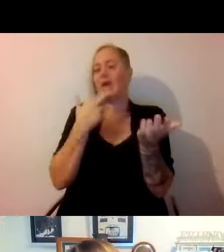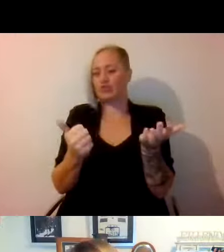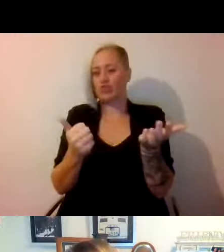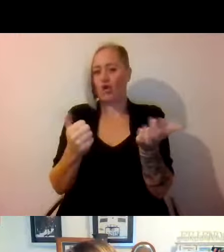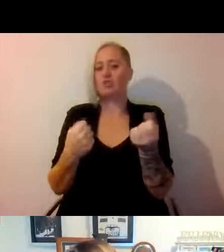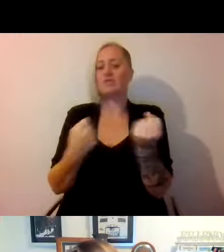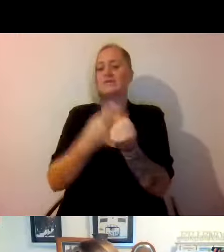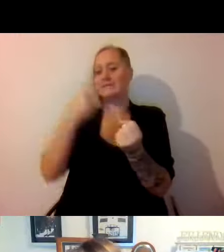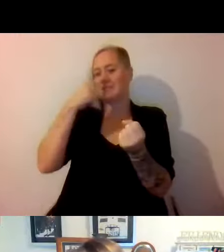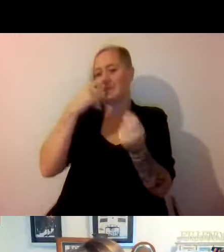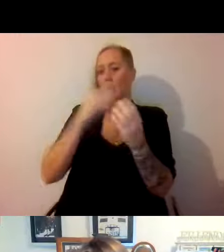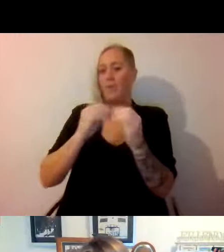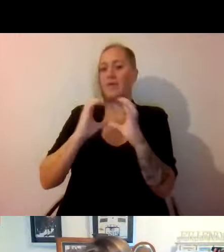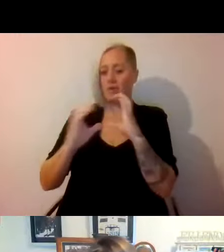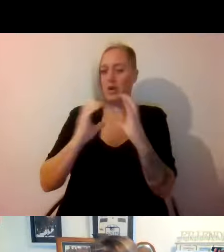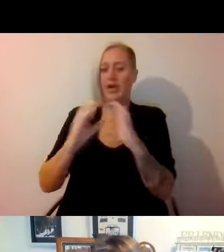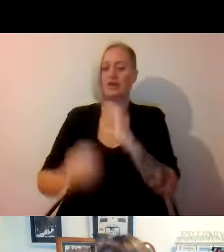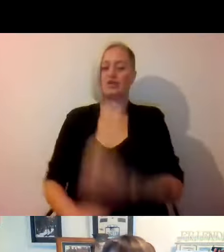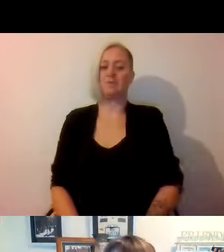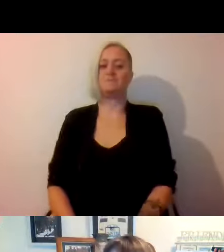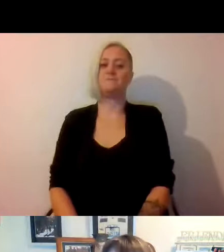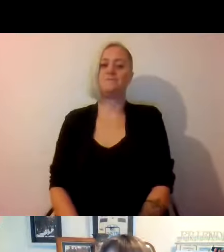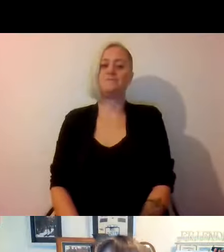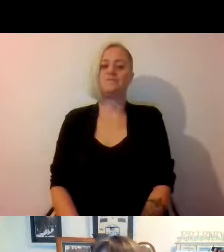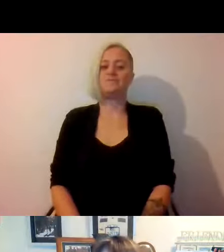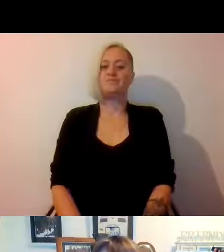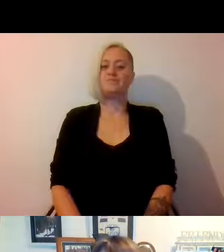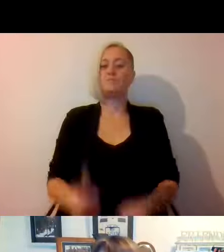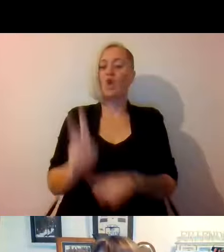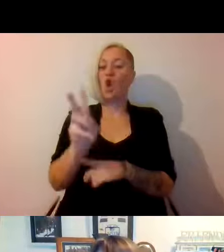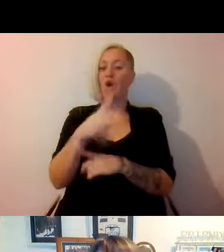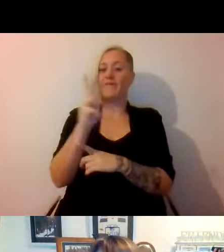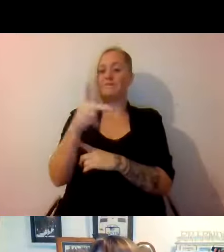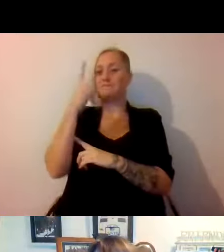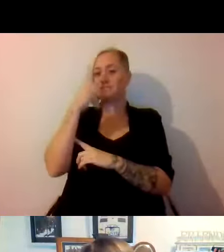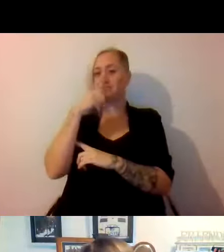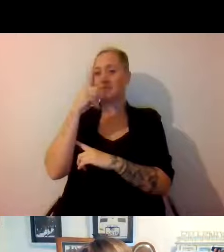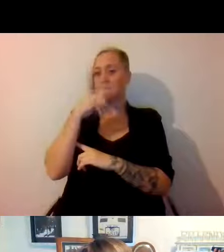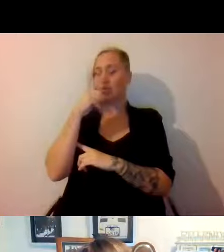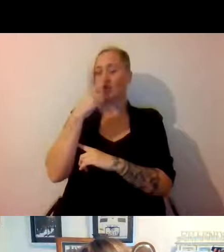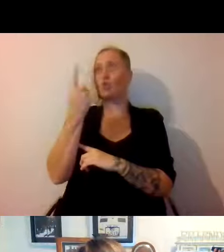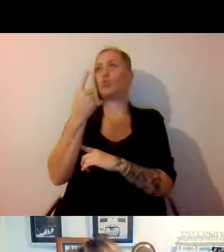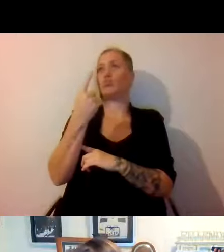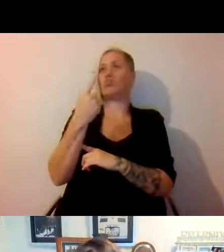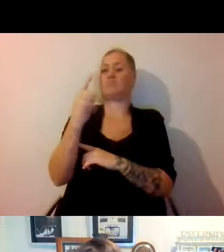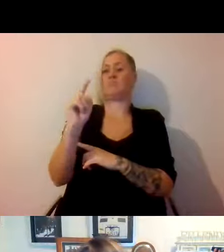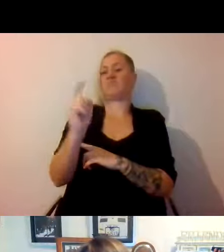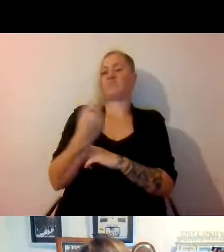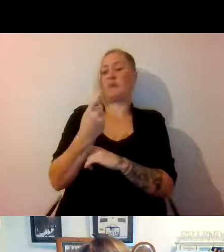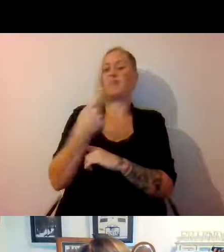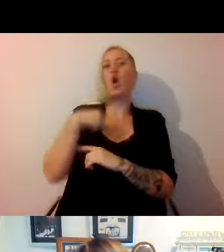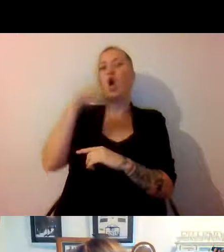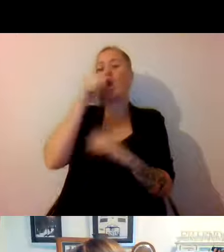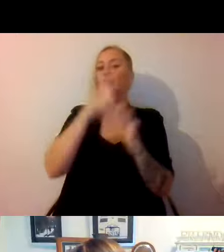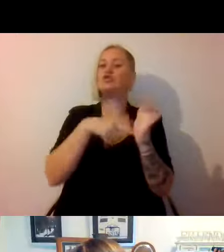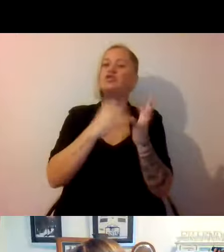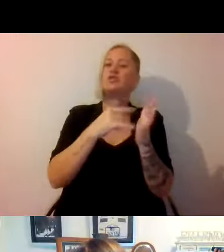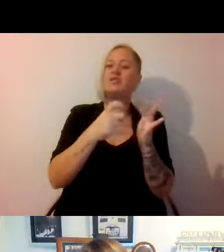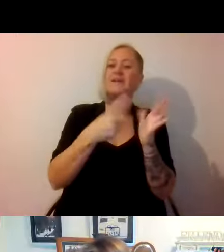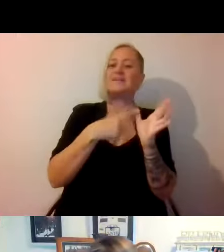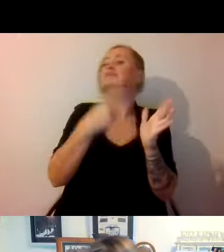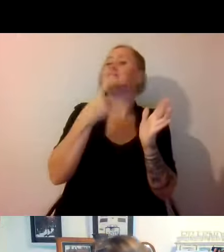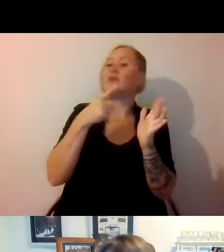to assist people with communication. And often people who are coming in, ideally, I know Jessica said you would be wanting